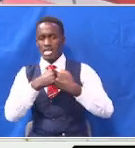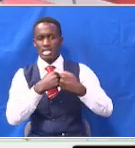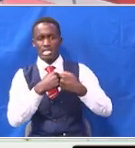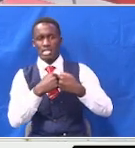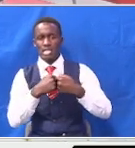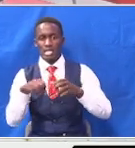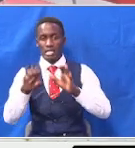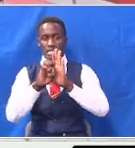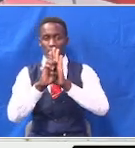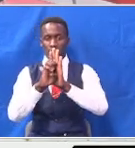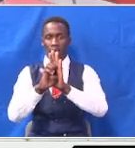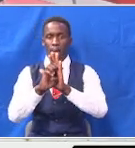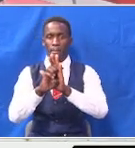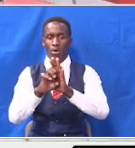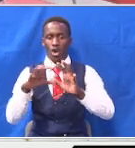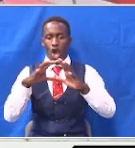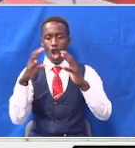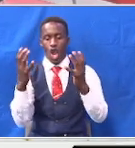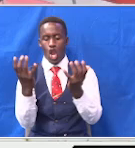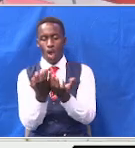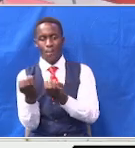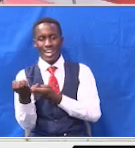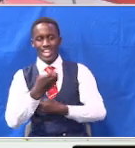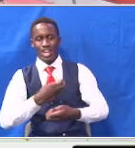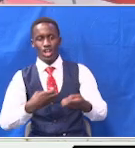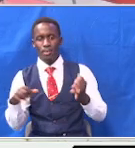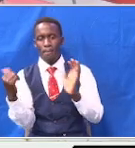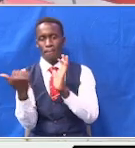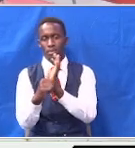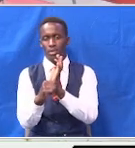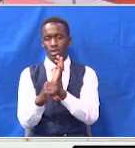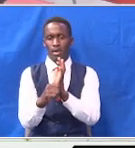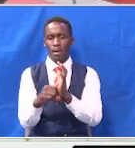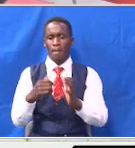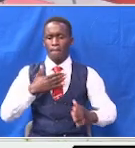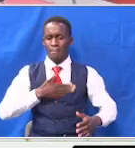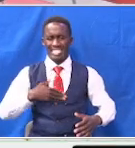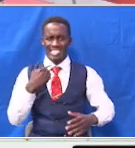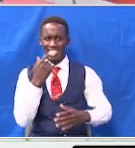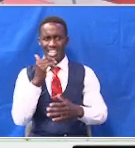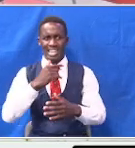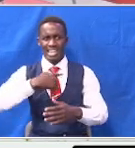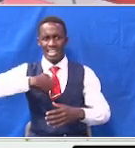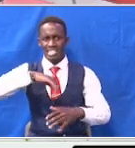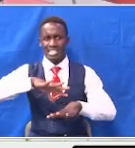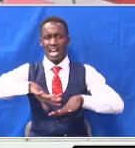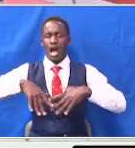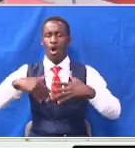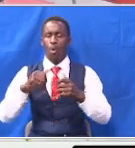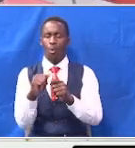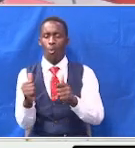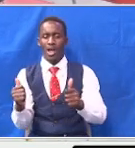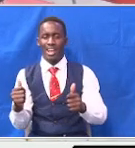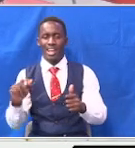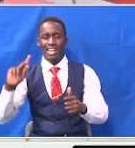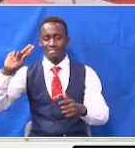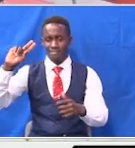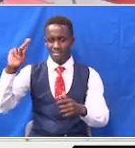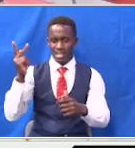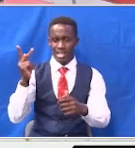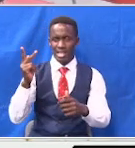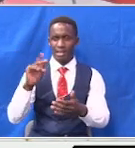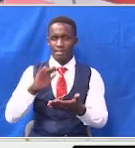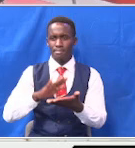well-known global economic shocks. Would you care to tell us, in brief, how well has Kenya positioned